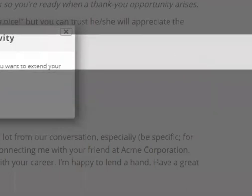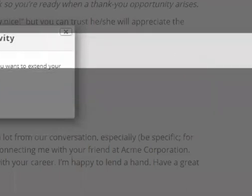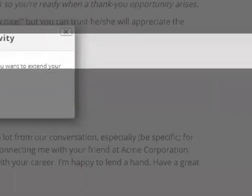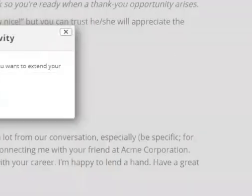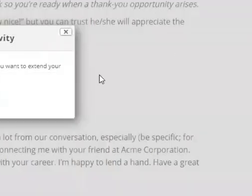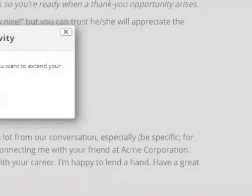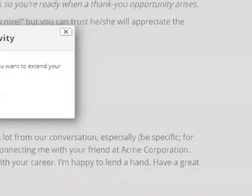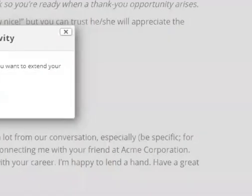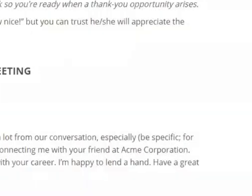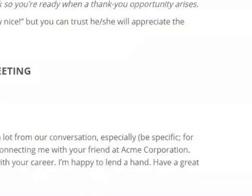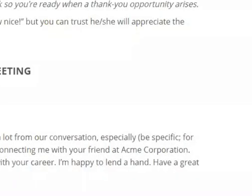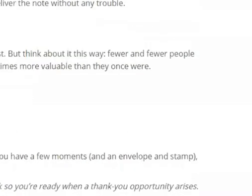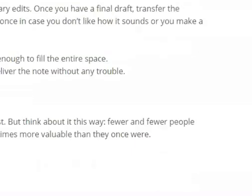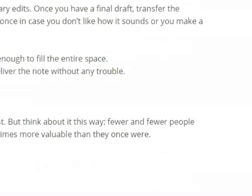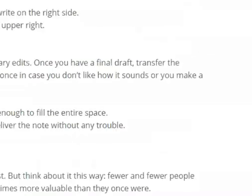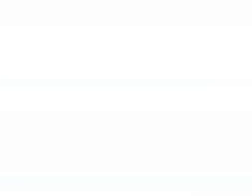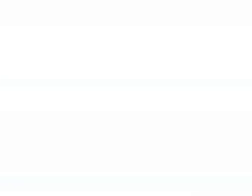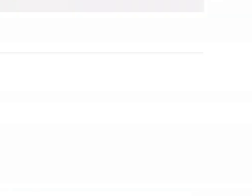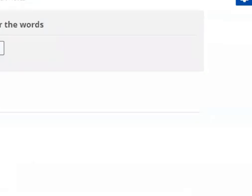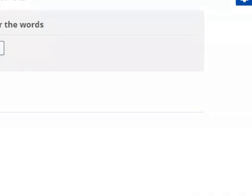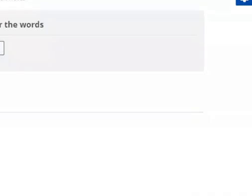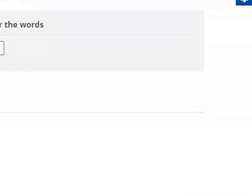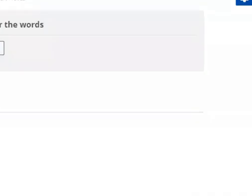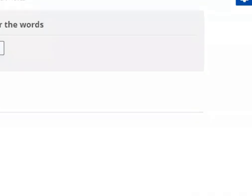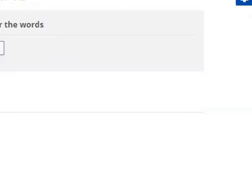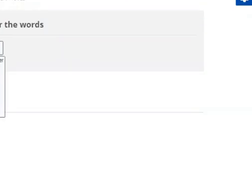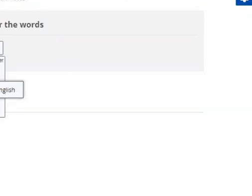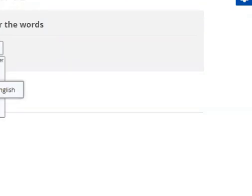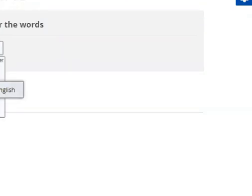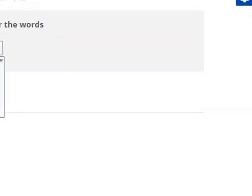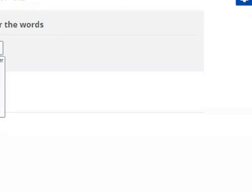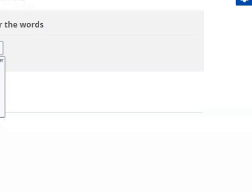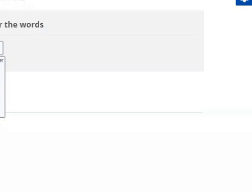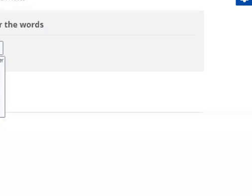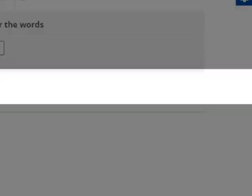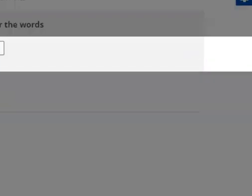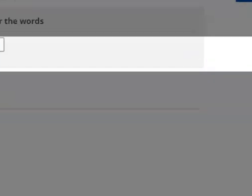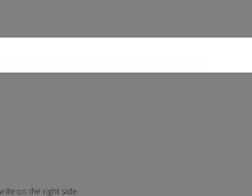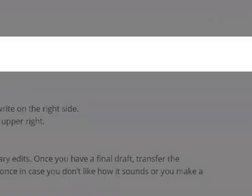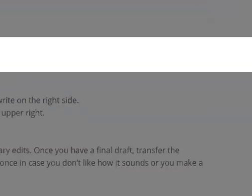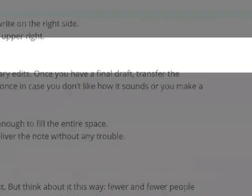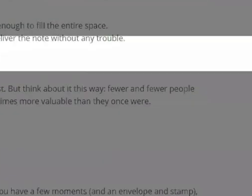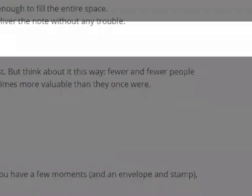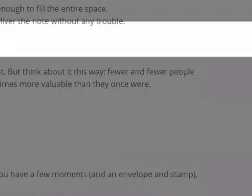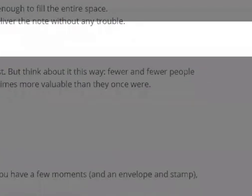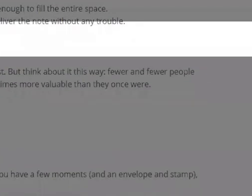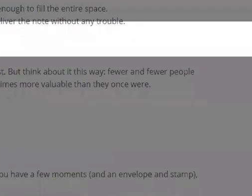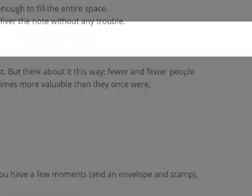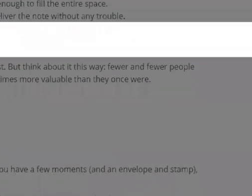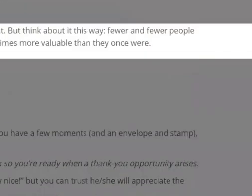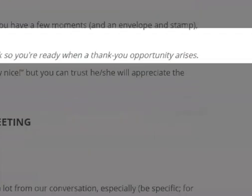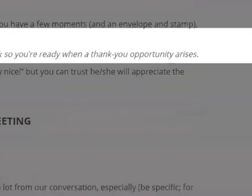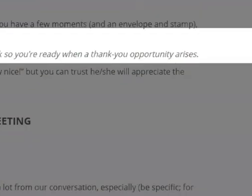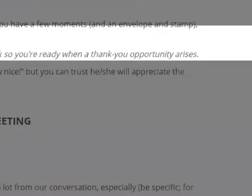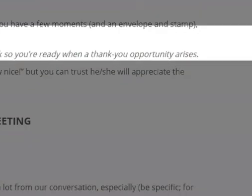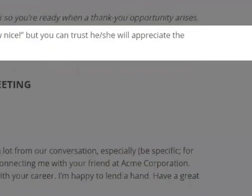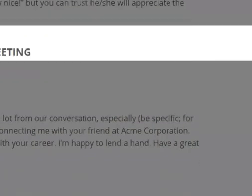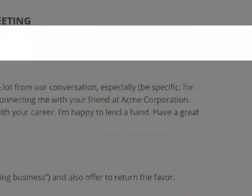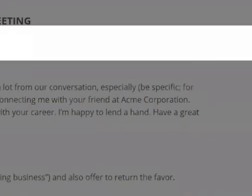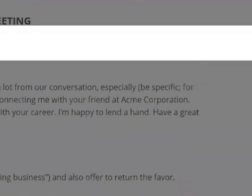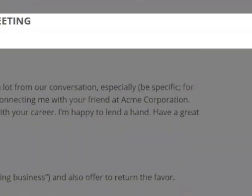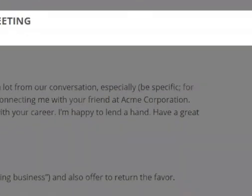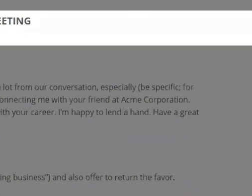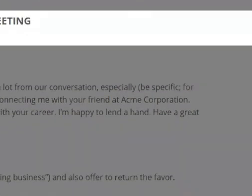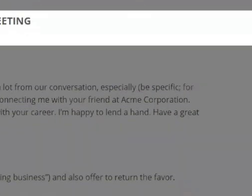Hold on a second. Let me get this out of the way. I've shown this before, but we talk a lot in our curriculum that I mentioned at the